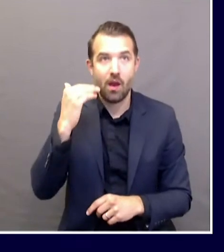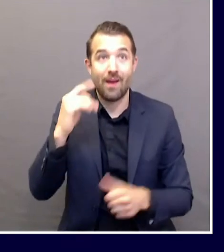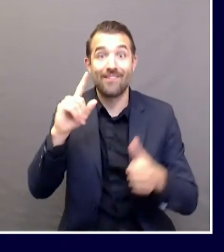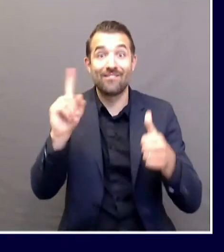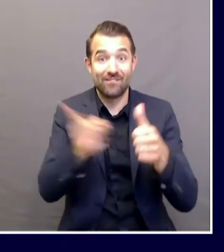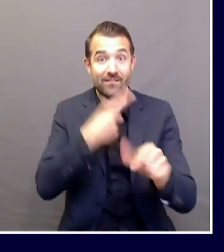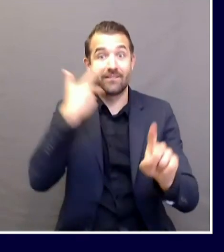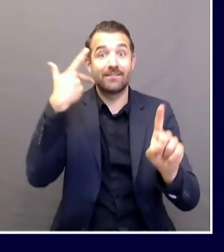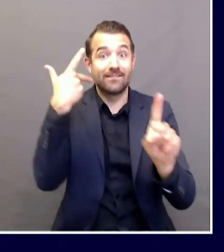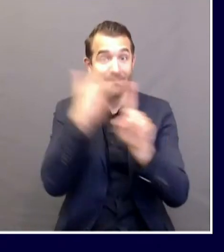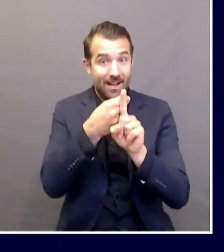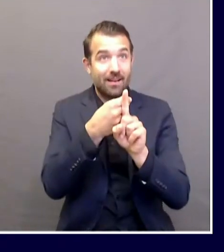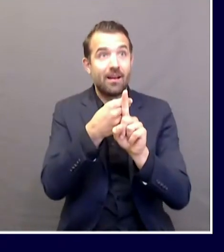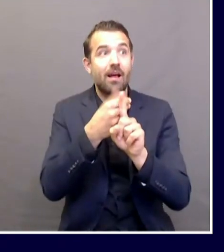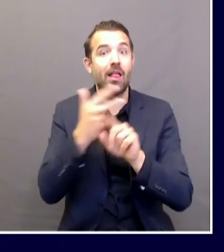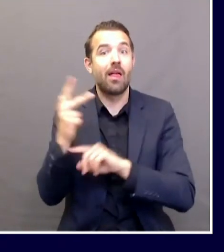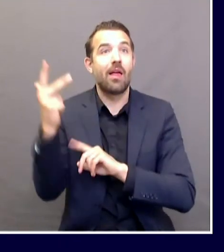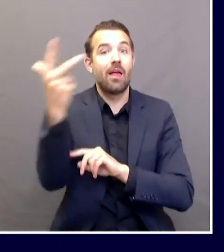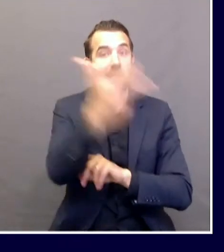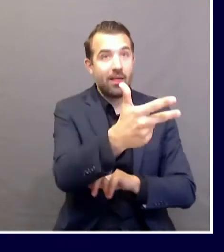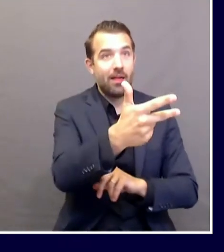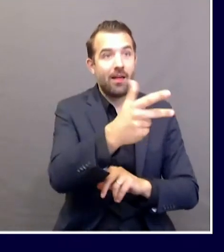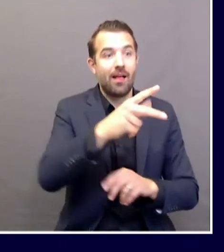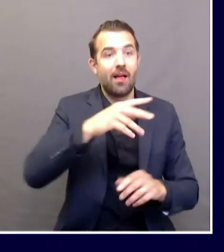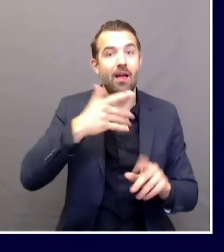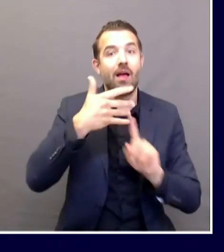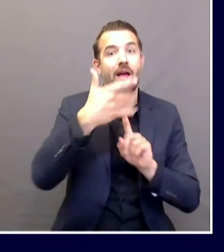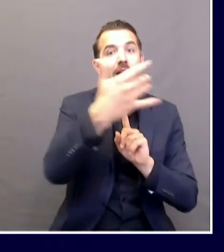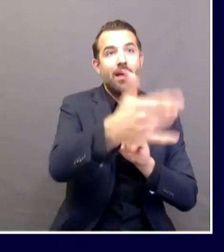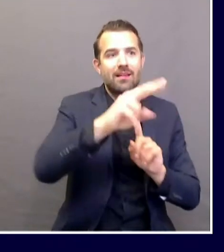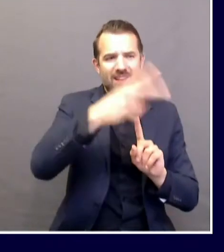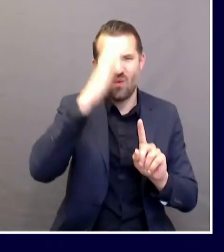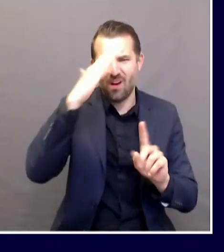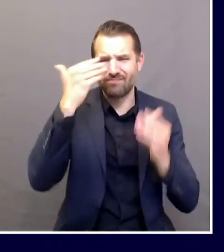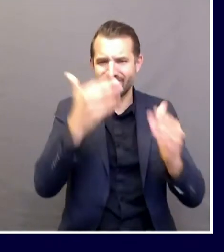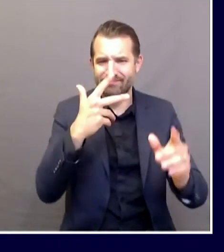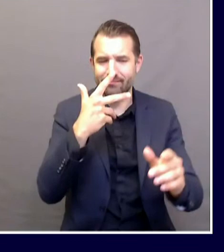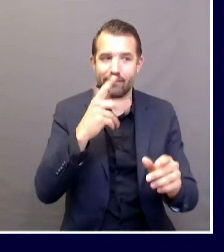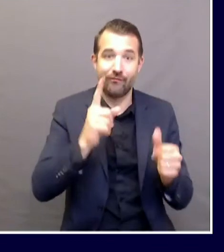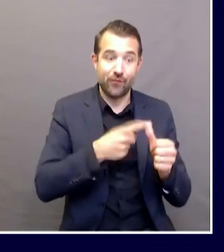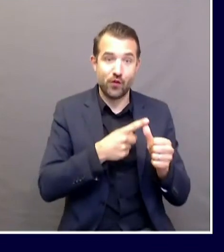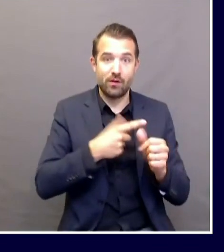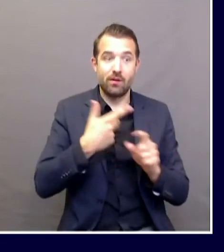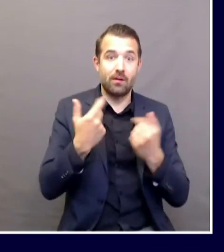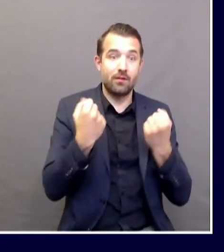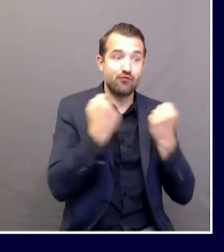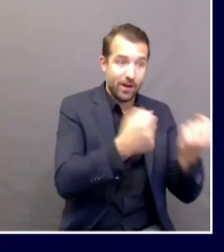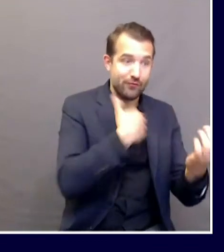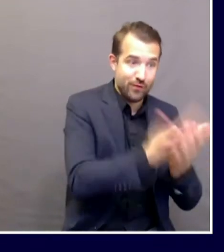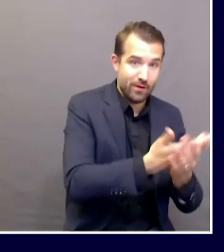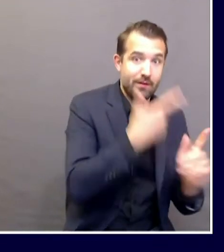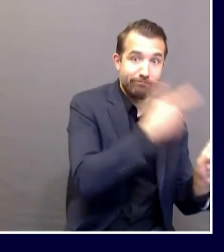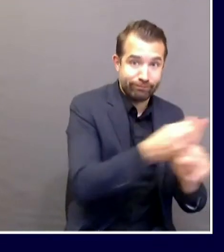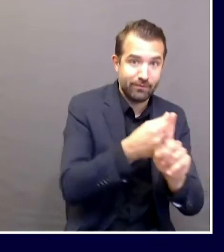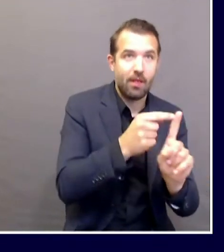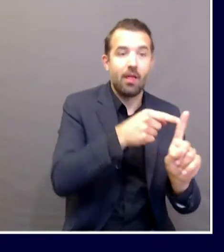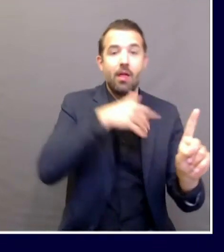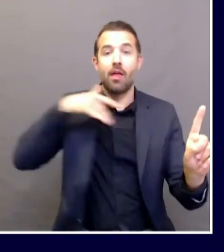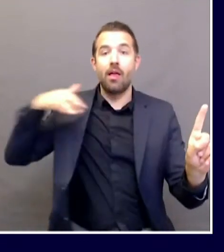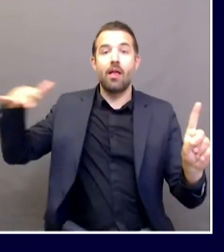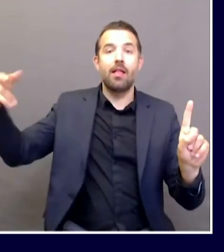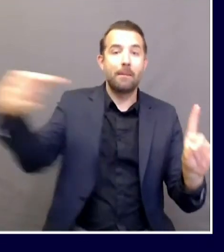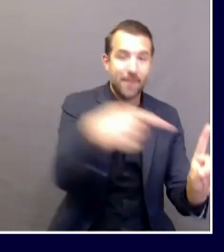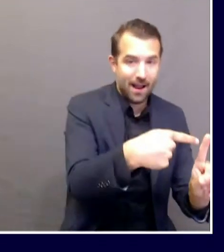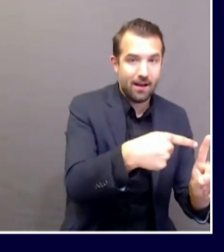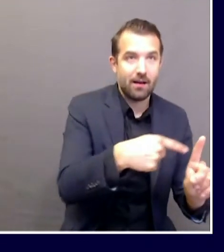day. Once we saw the team in action, we upwardly revised that to close to 400. But yesterday they did